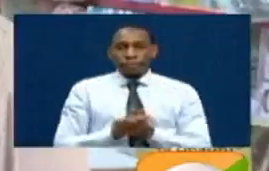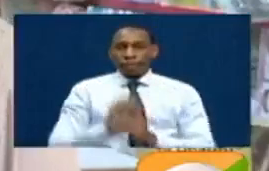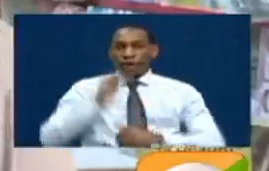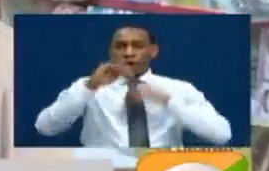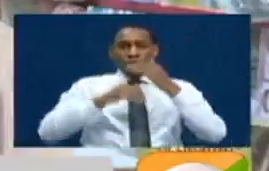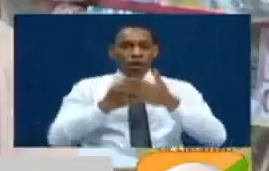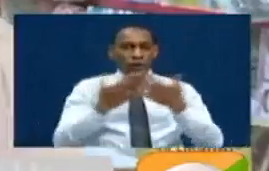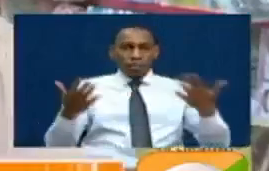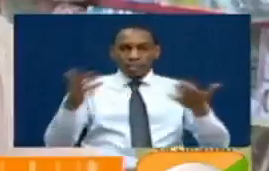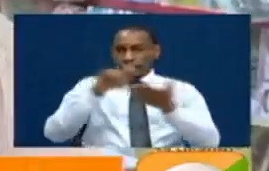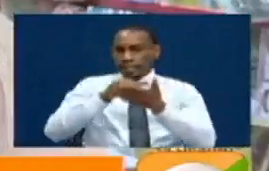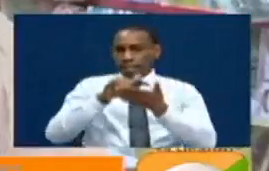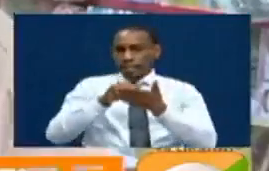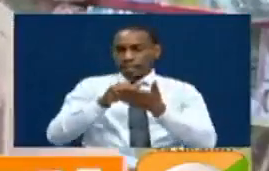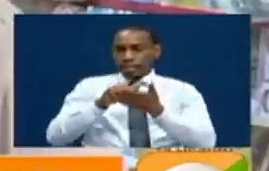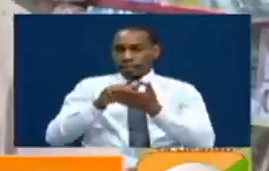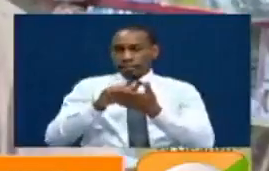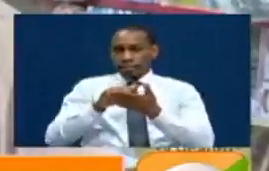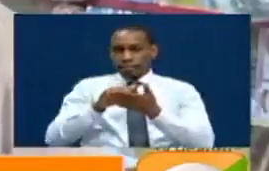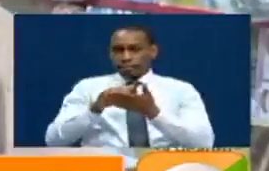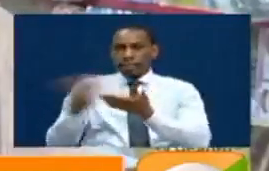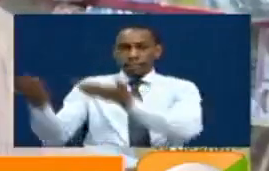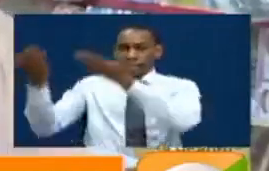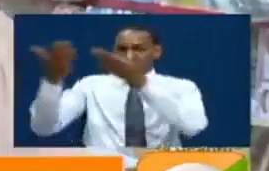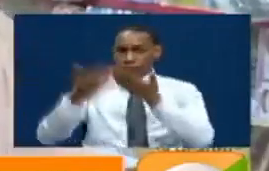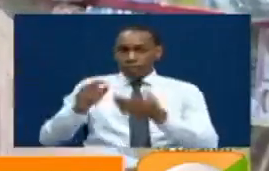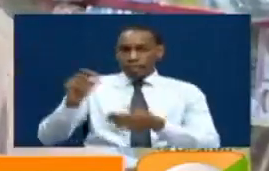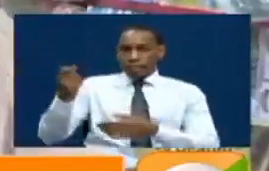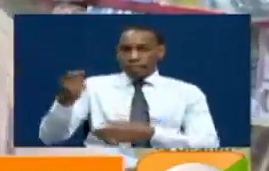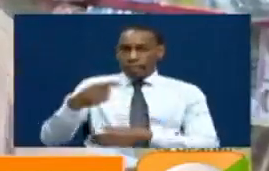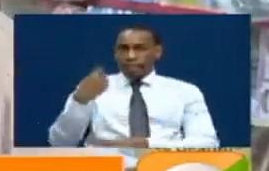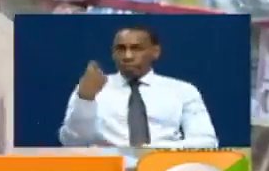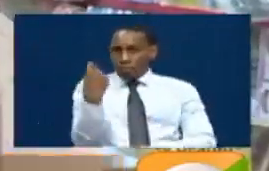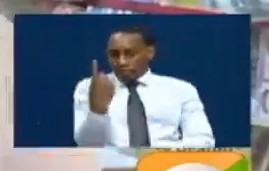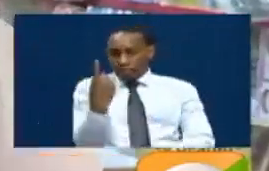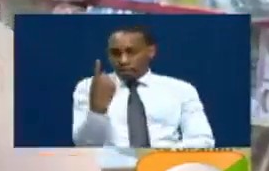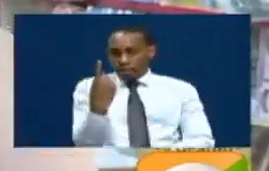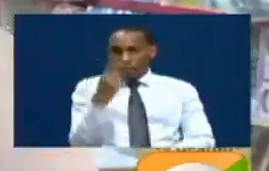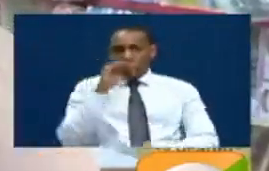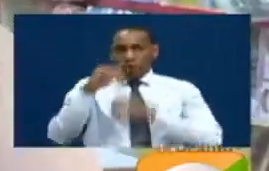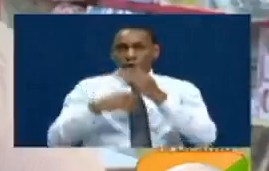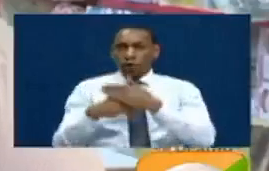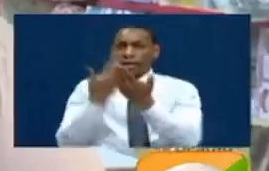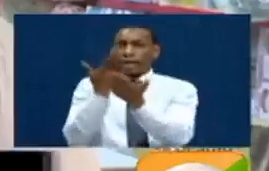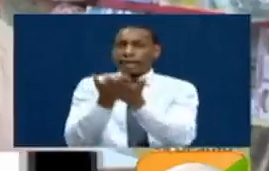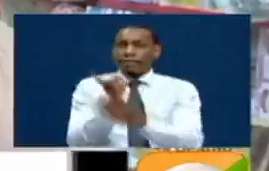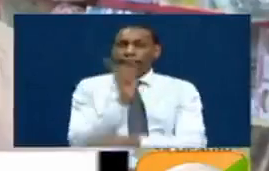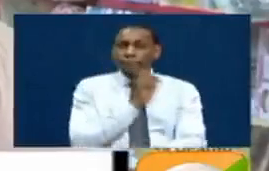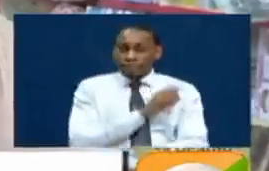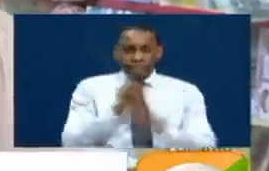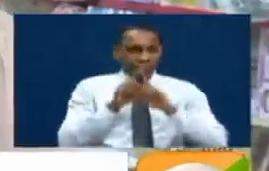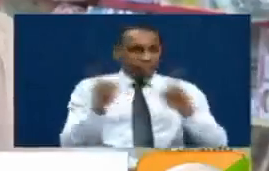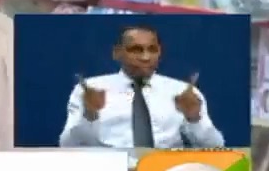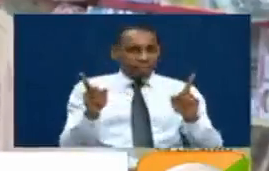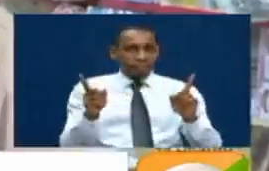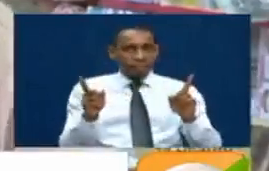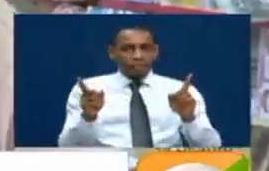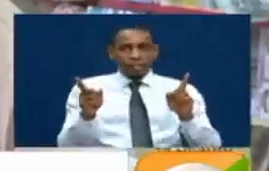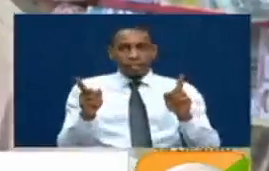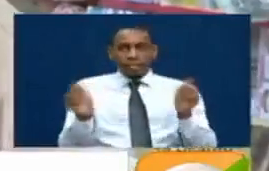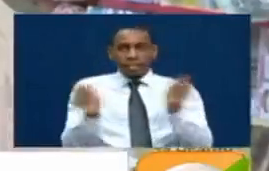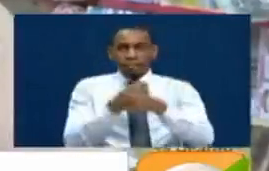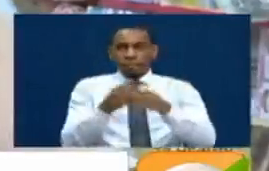tuliweka kutoka mwanzo wa mwaka January, yote imefika hapa Kenya, lakini yote